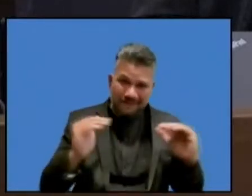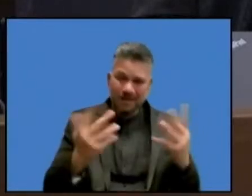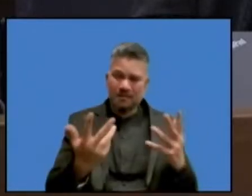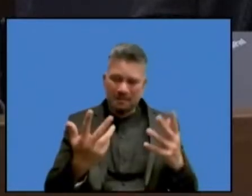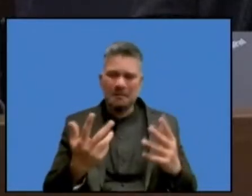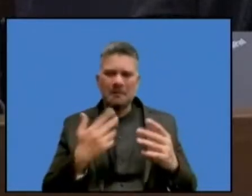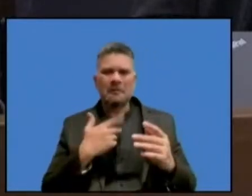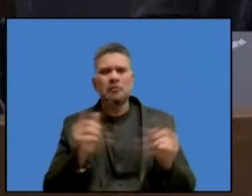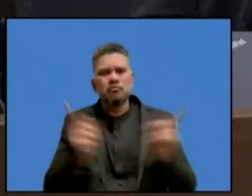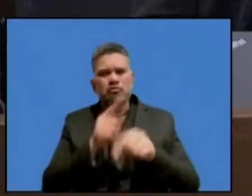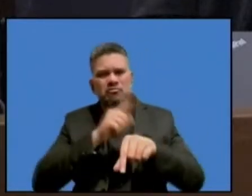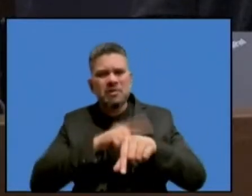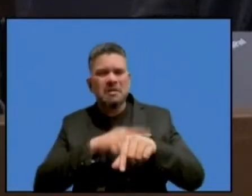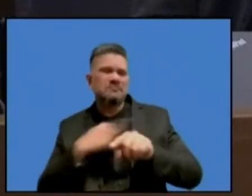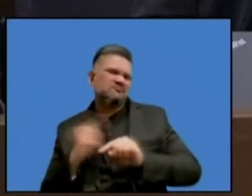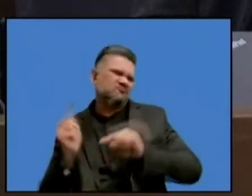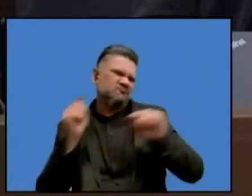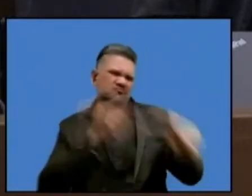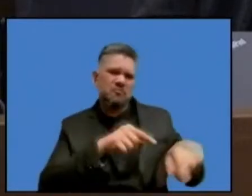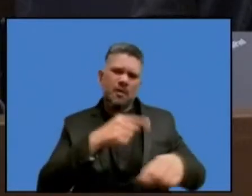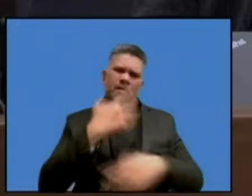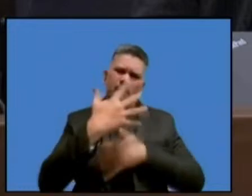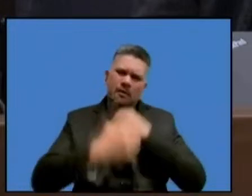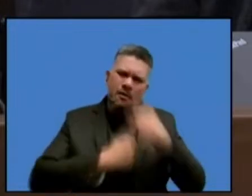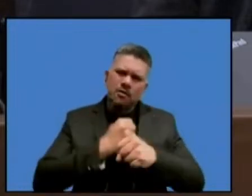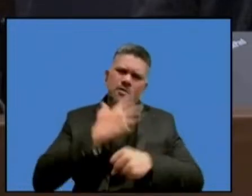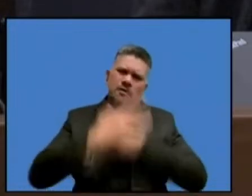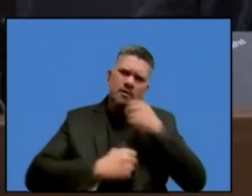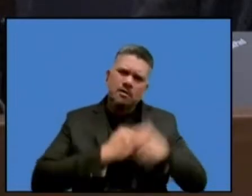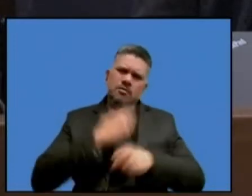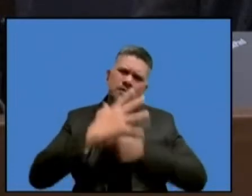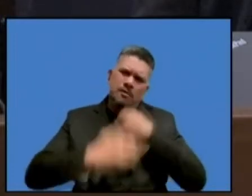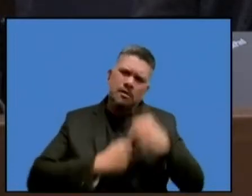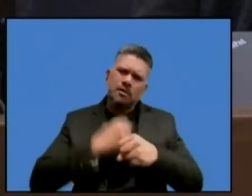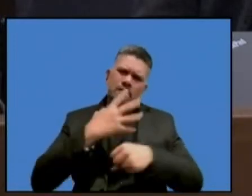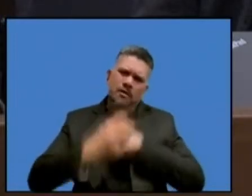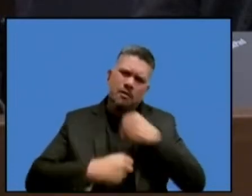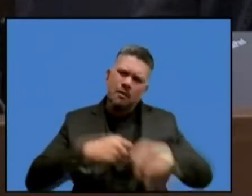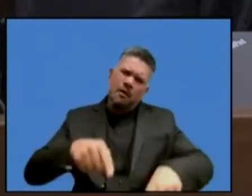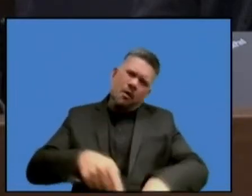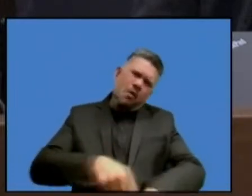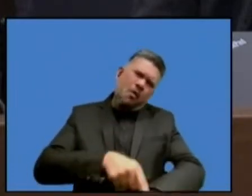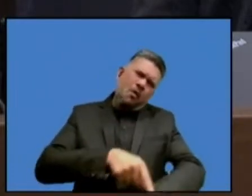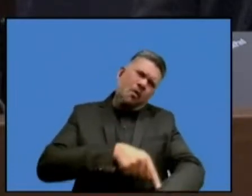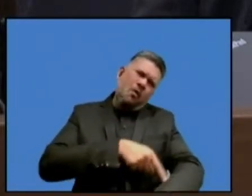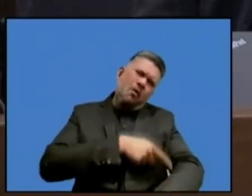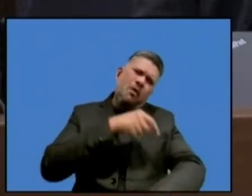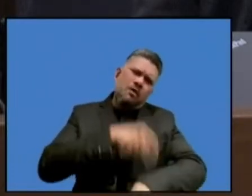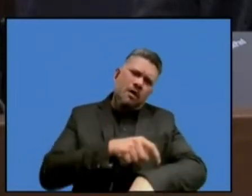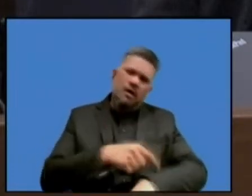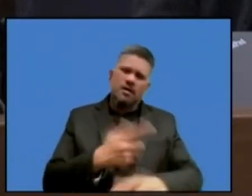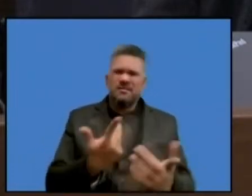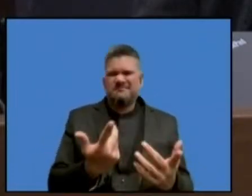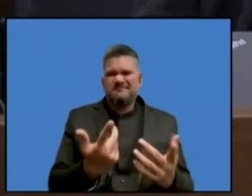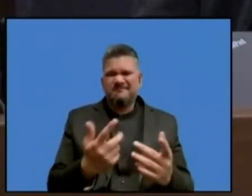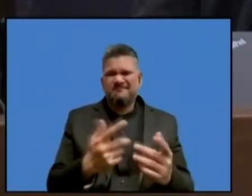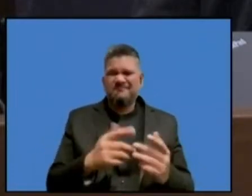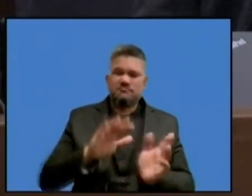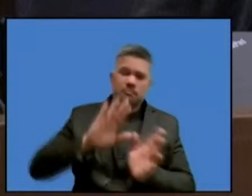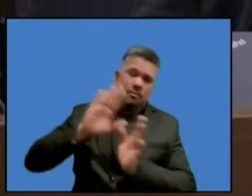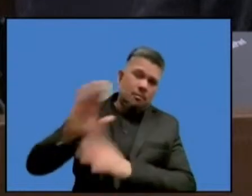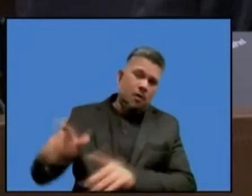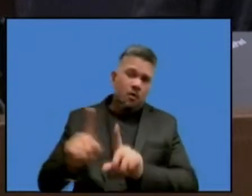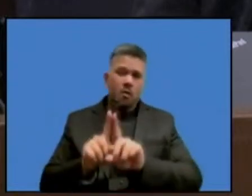years and are separated from their family for extended periods of time. Low wages and limited leave often